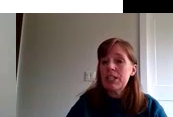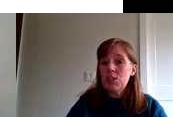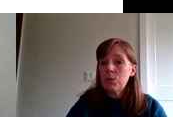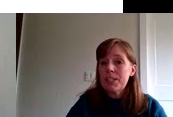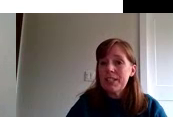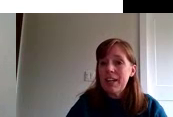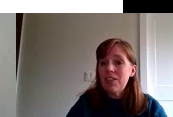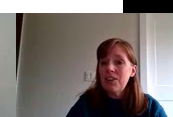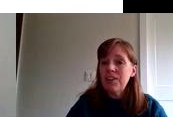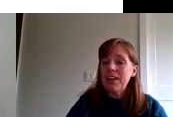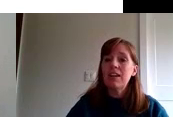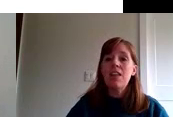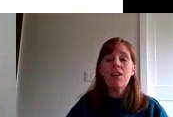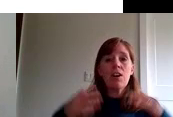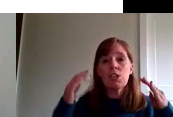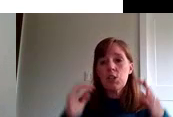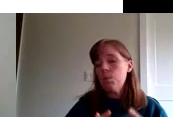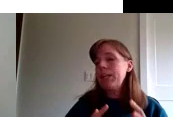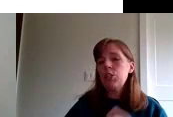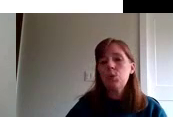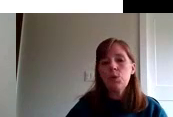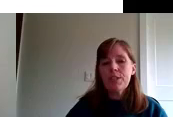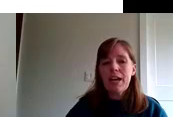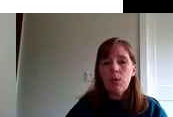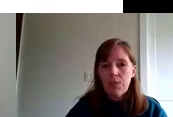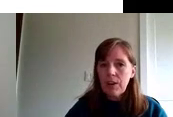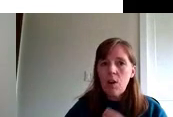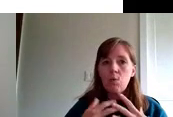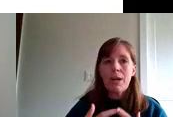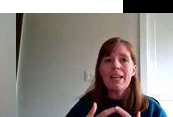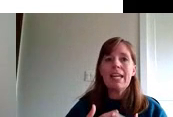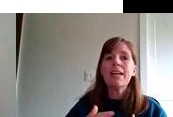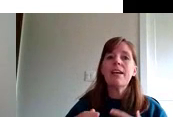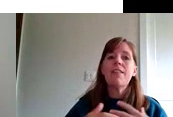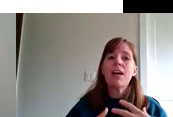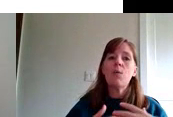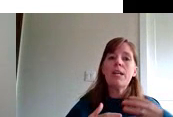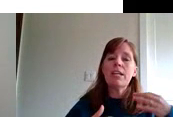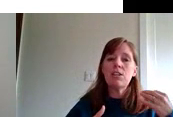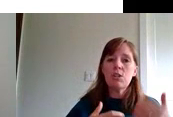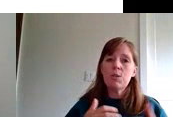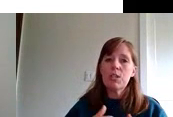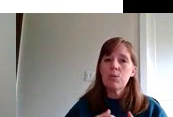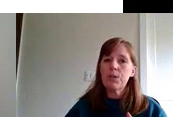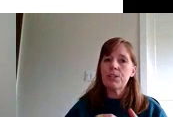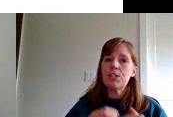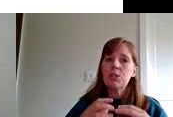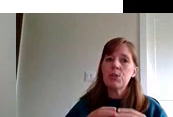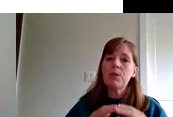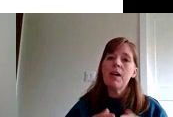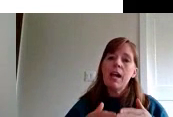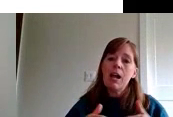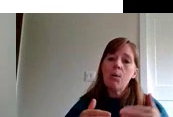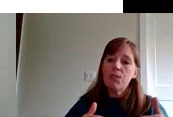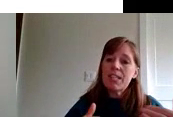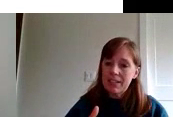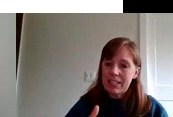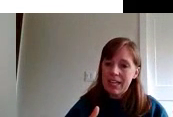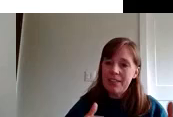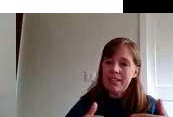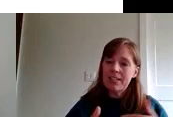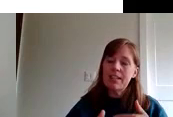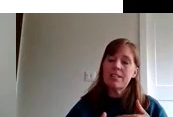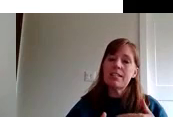do it, and we just need to work together. And there are so many tools out there already that we can use in order to